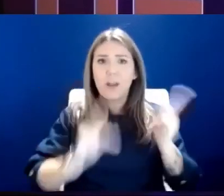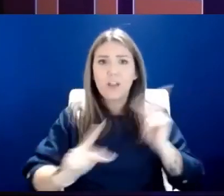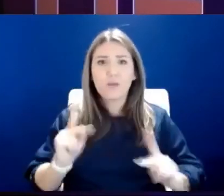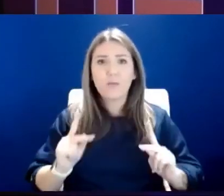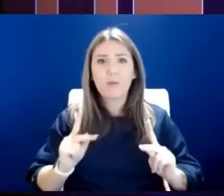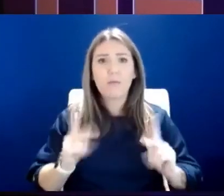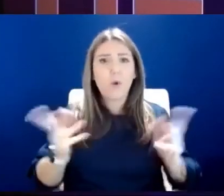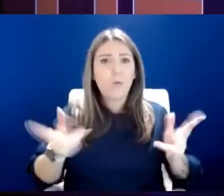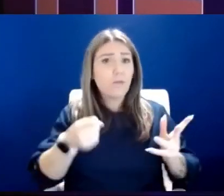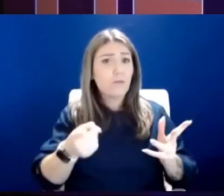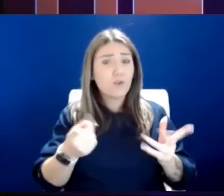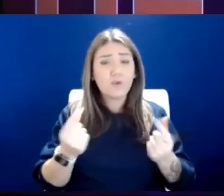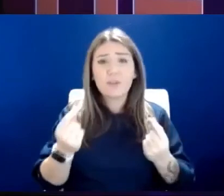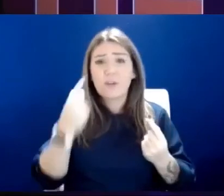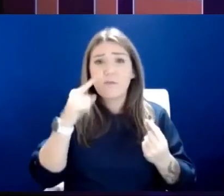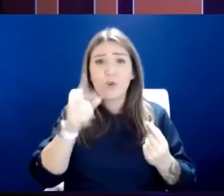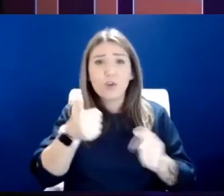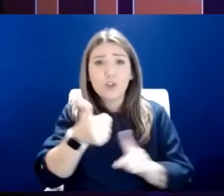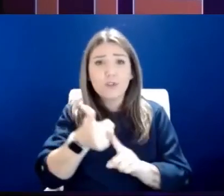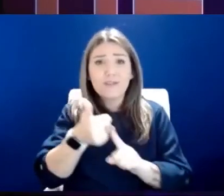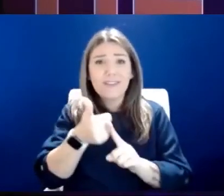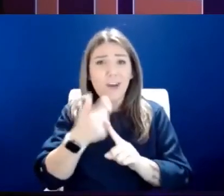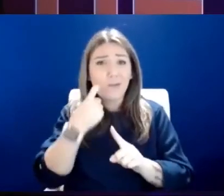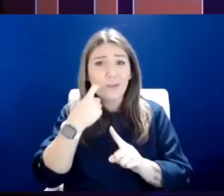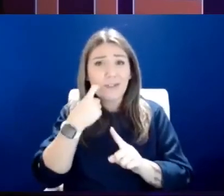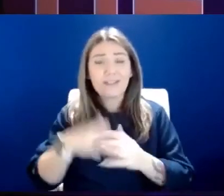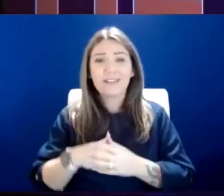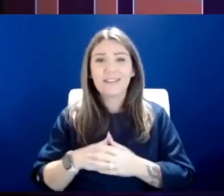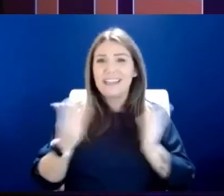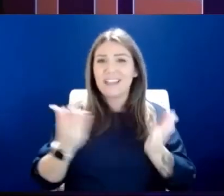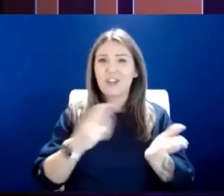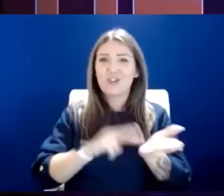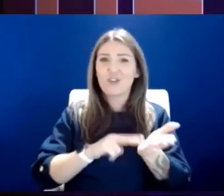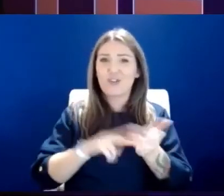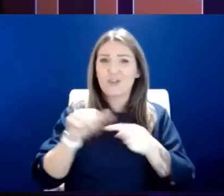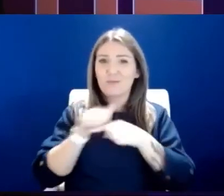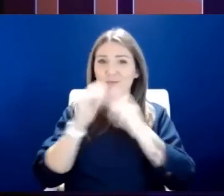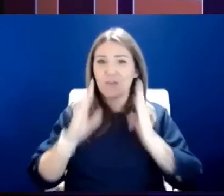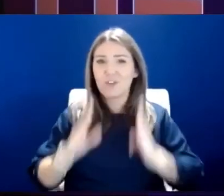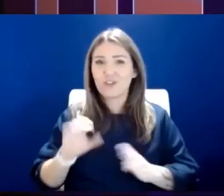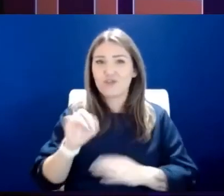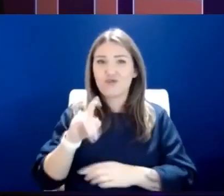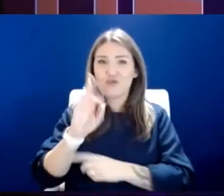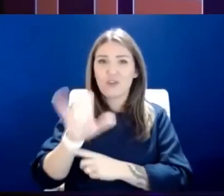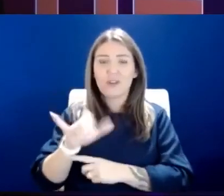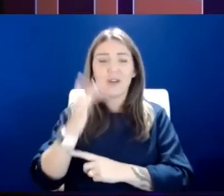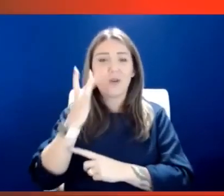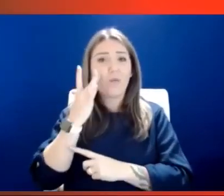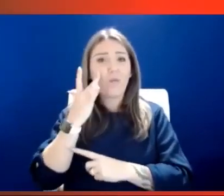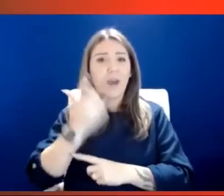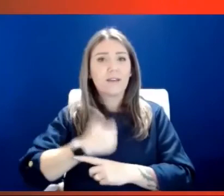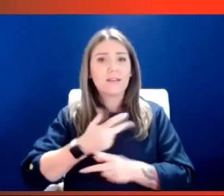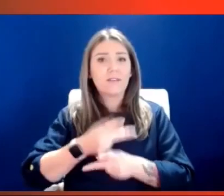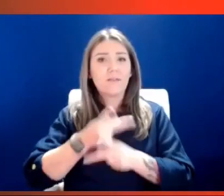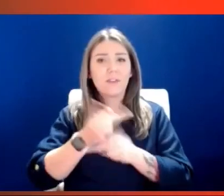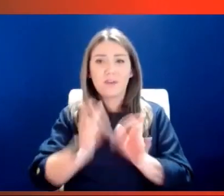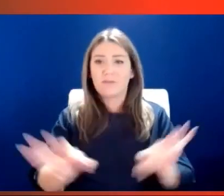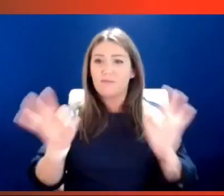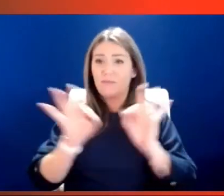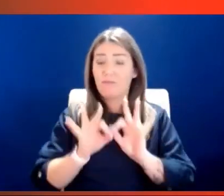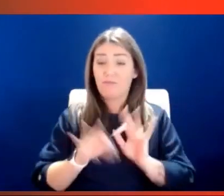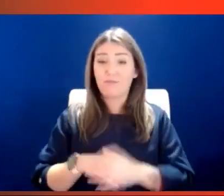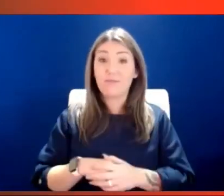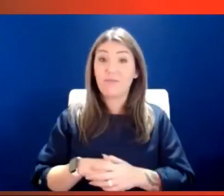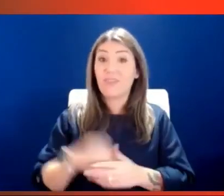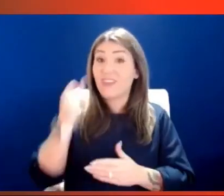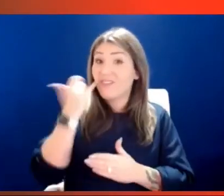done for yourself lately? Here's nurse practitioner Shirley Verbenek with why self-care is so important. If anything, during the